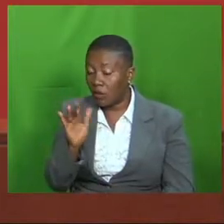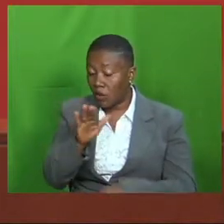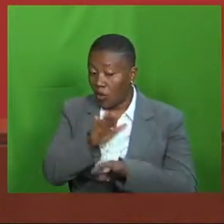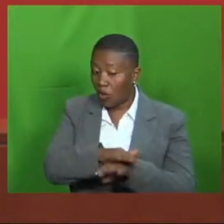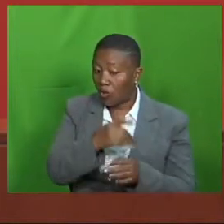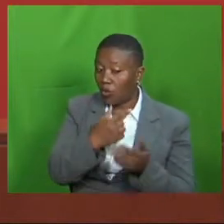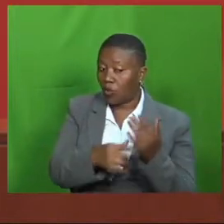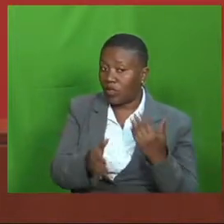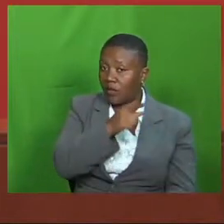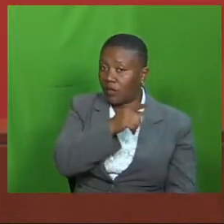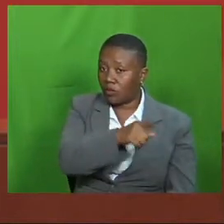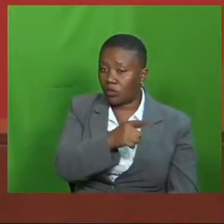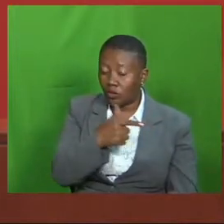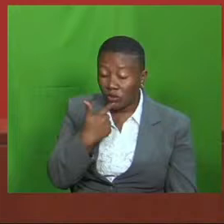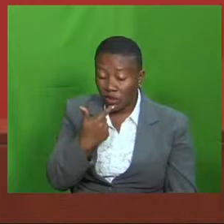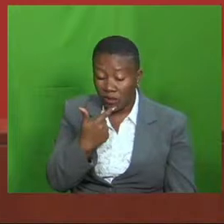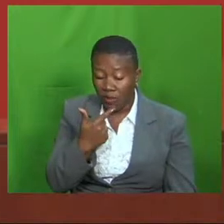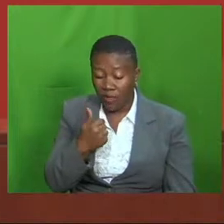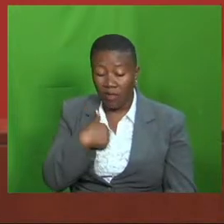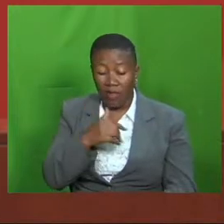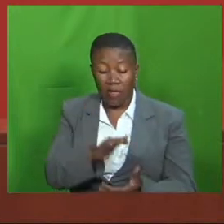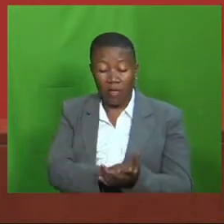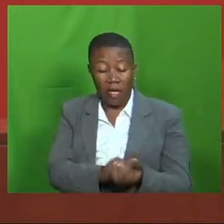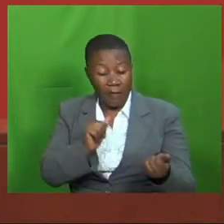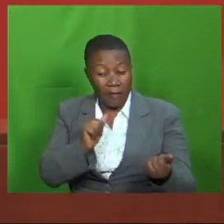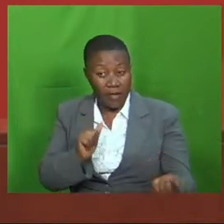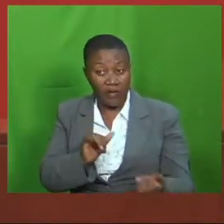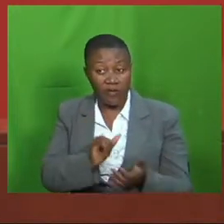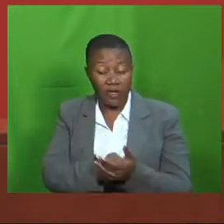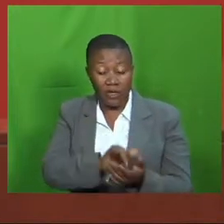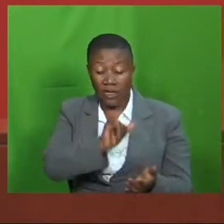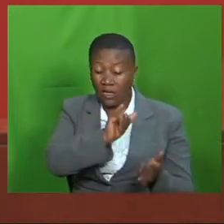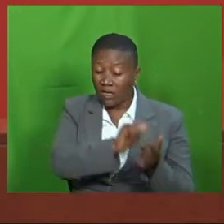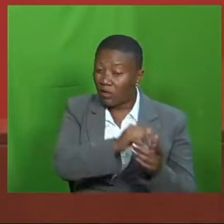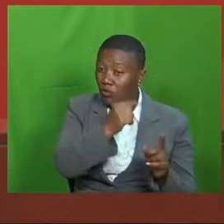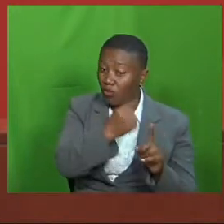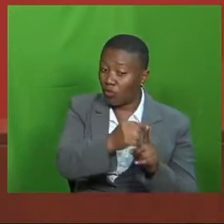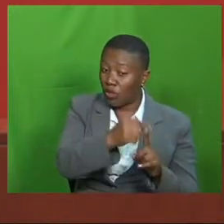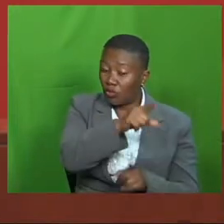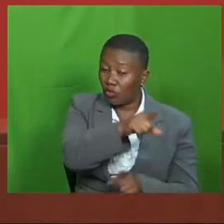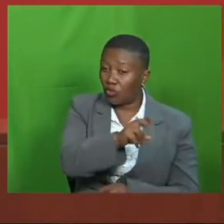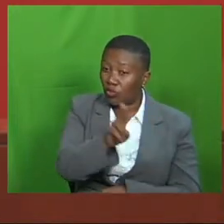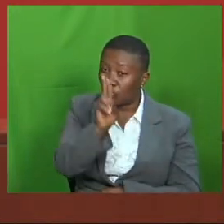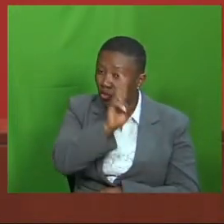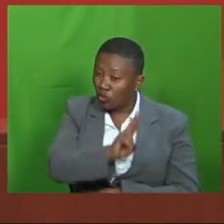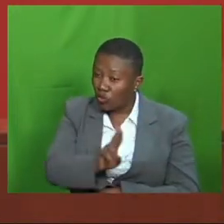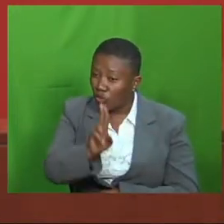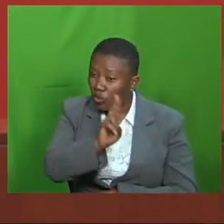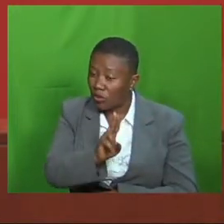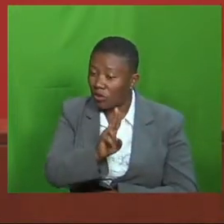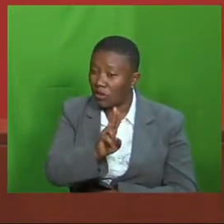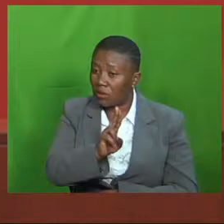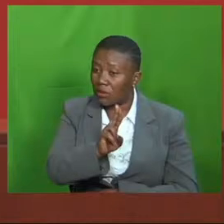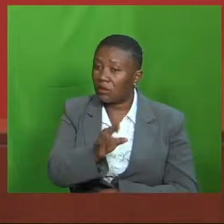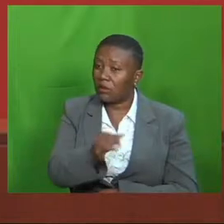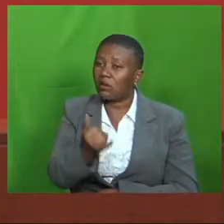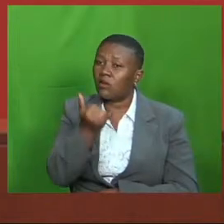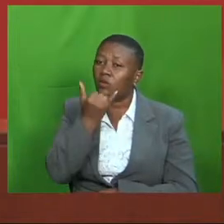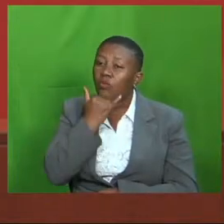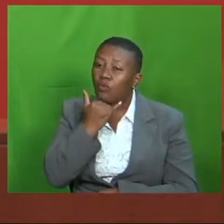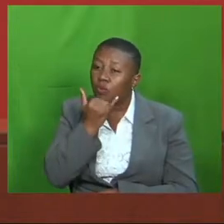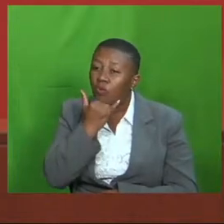I believe that that word offends against the Order